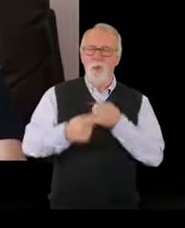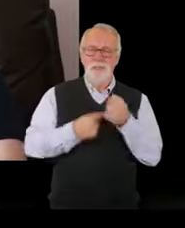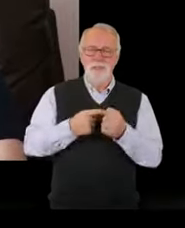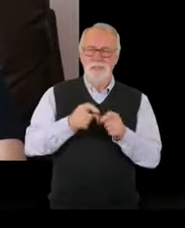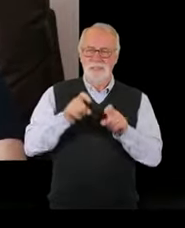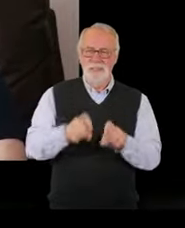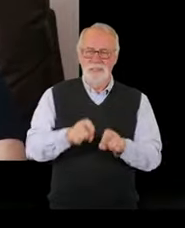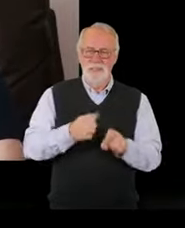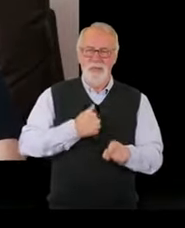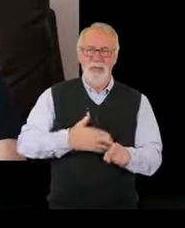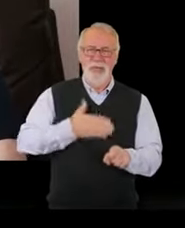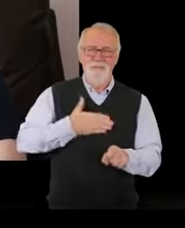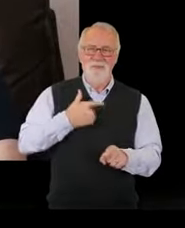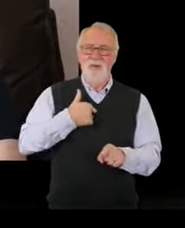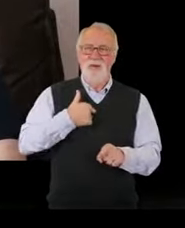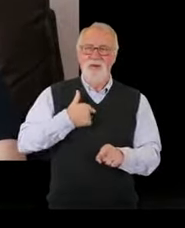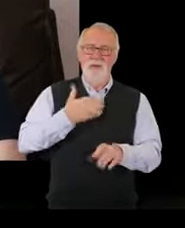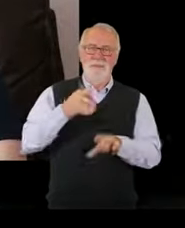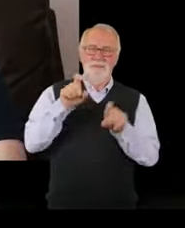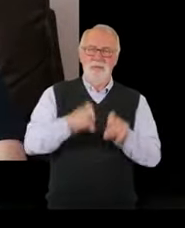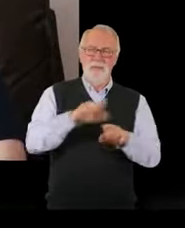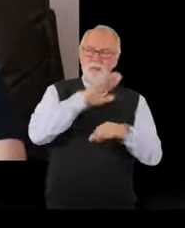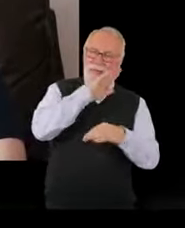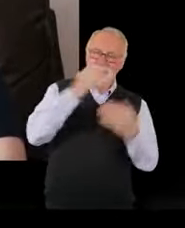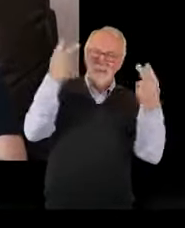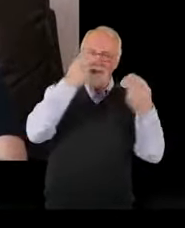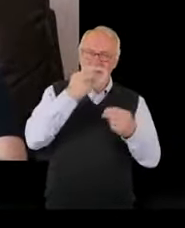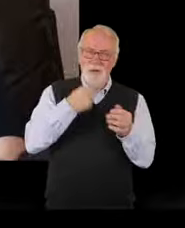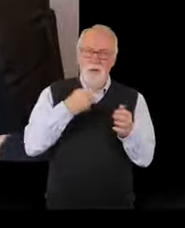of my life worried that if I'm lying in bed at night I'm not going to hear a smoke alarm.